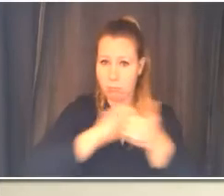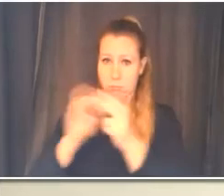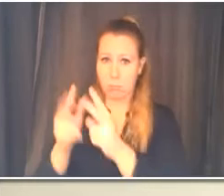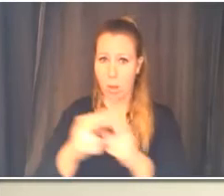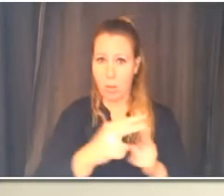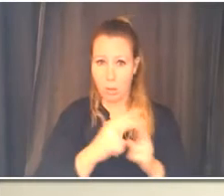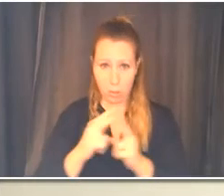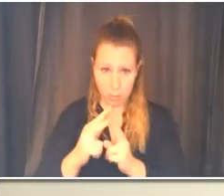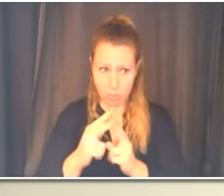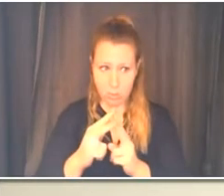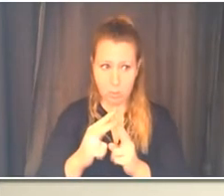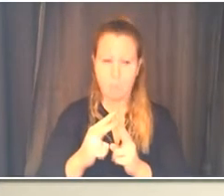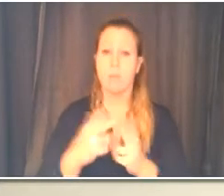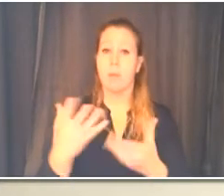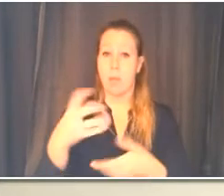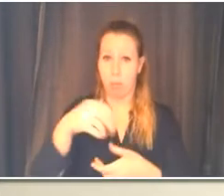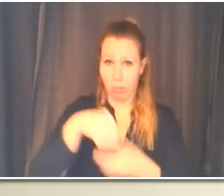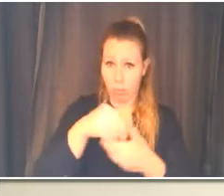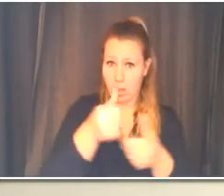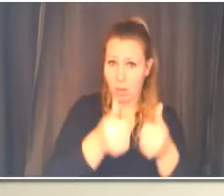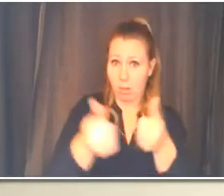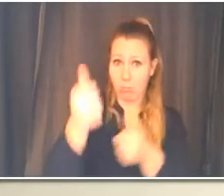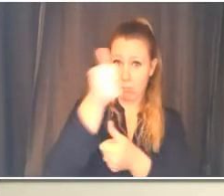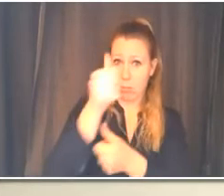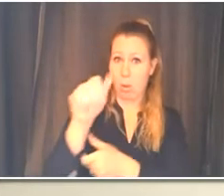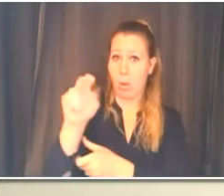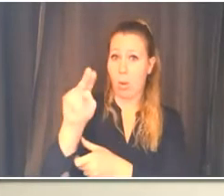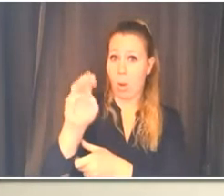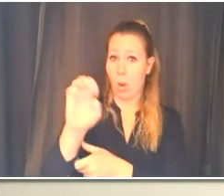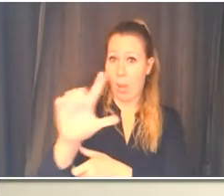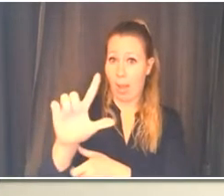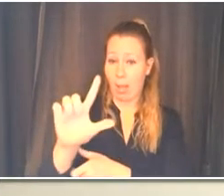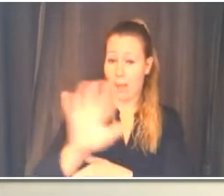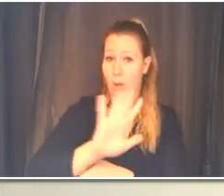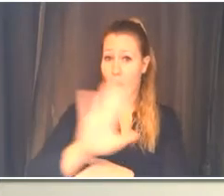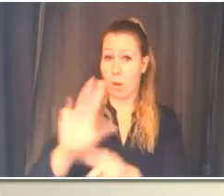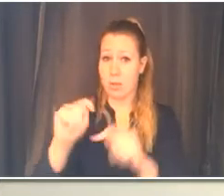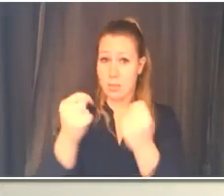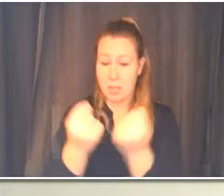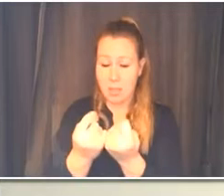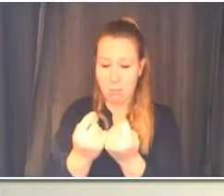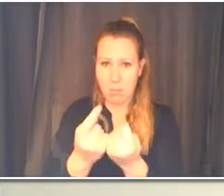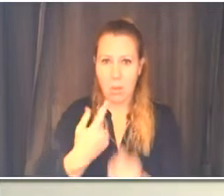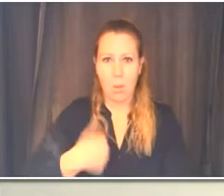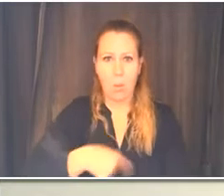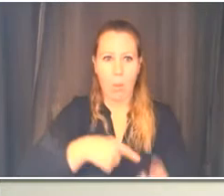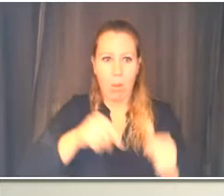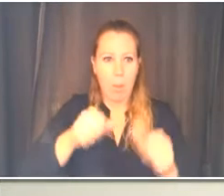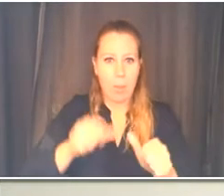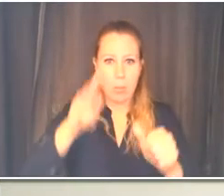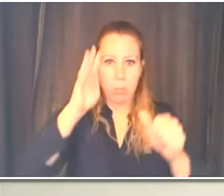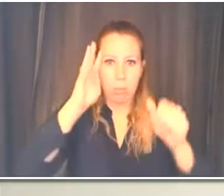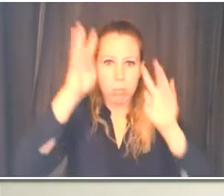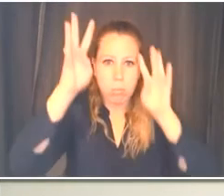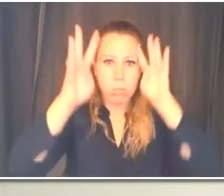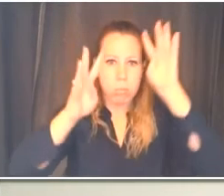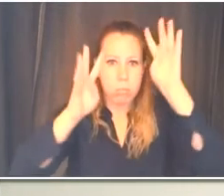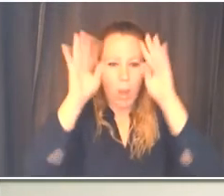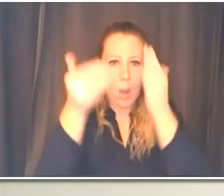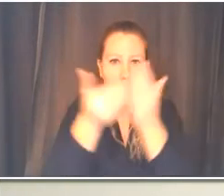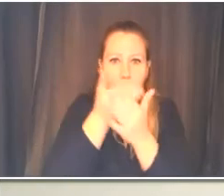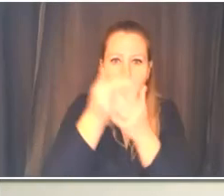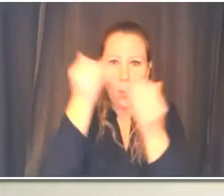because it's heartbreaking to think that in this incredibly painful moment for our city that there are people that are literally